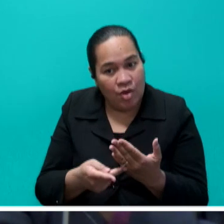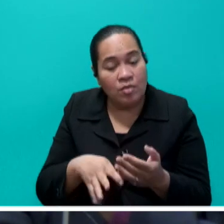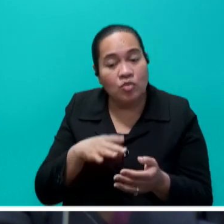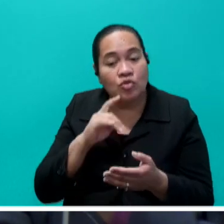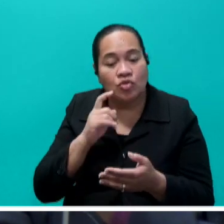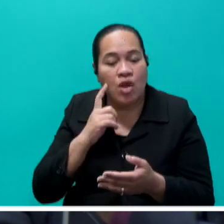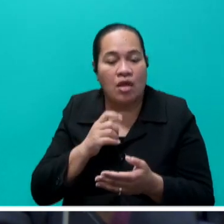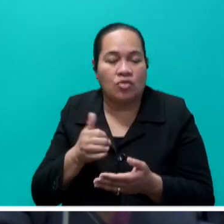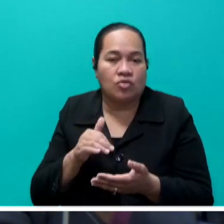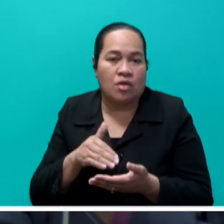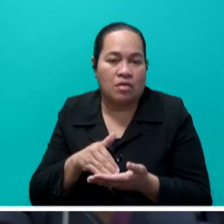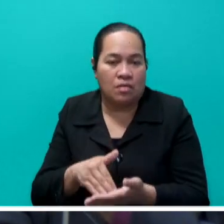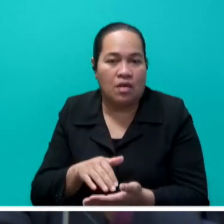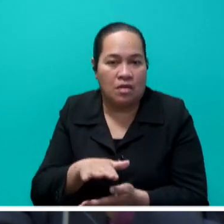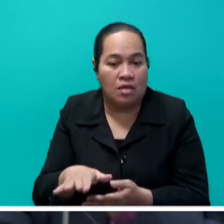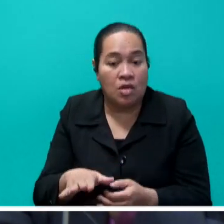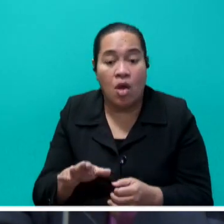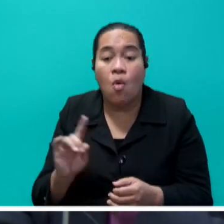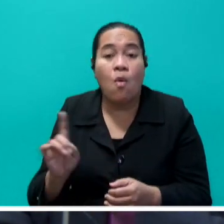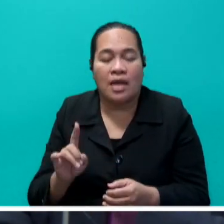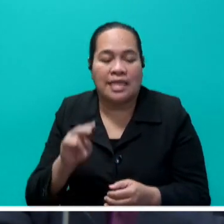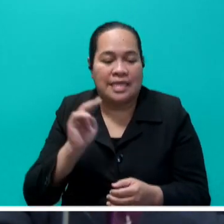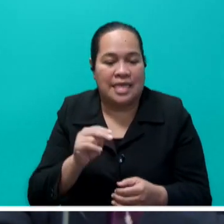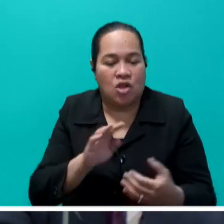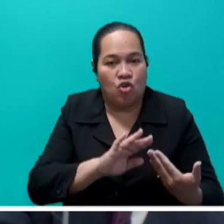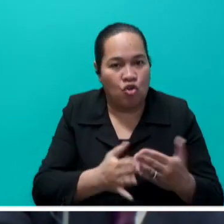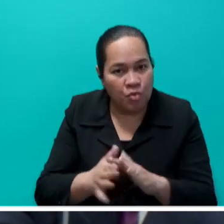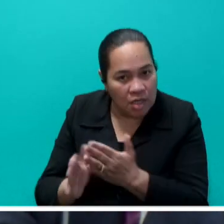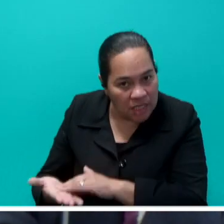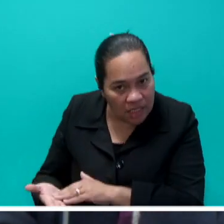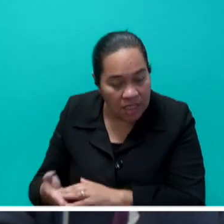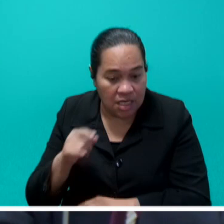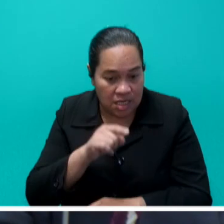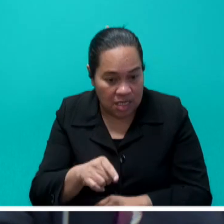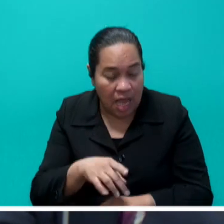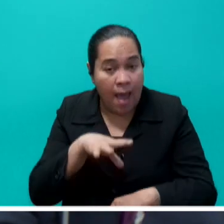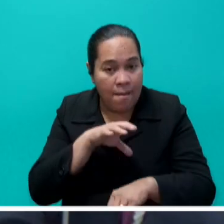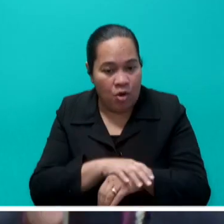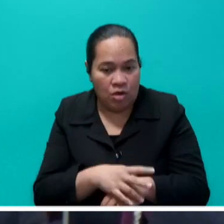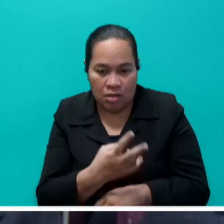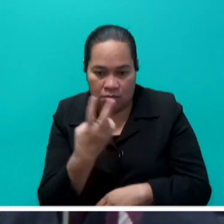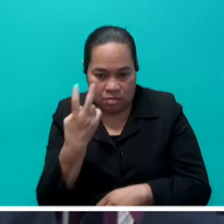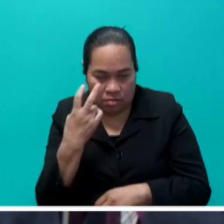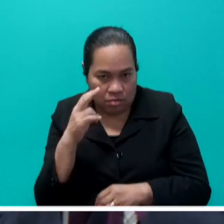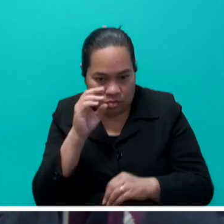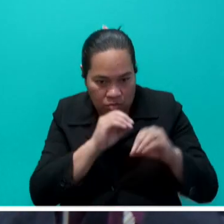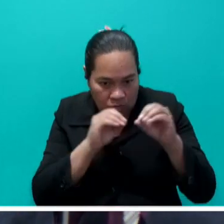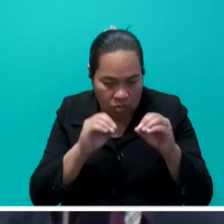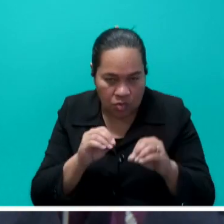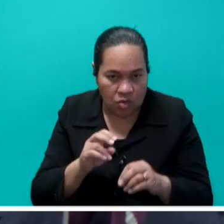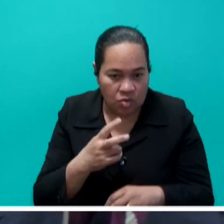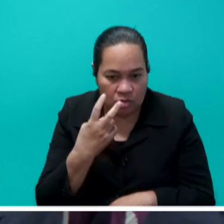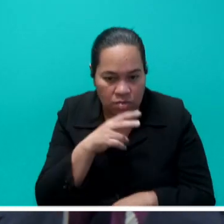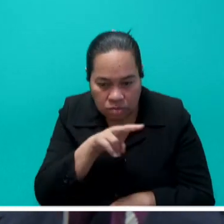use, which emphasizes community-oriented policing accountability and rehabilitation. Now, Honourable Speaker, Section 8